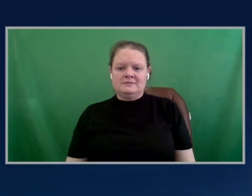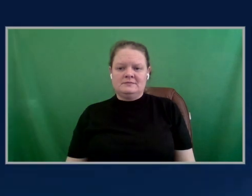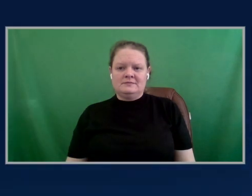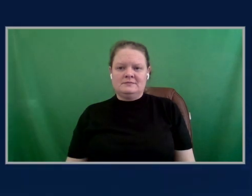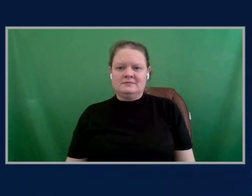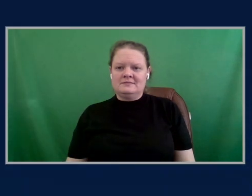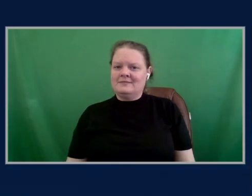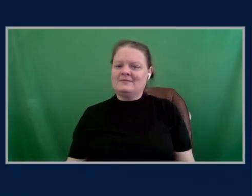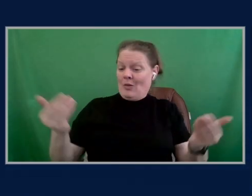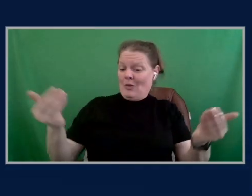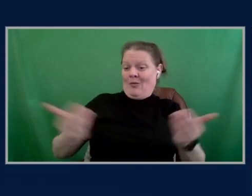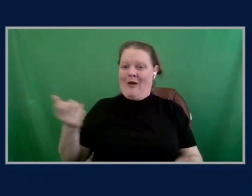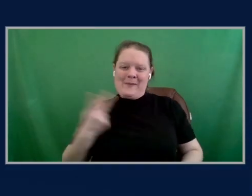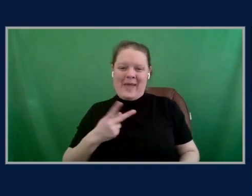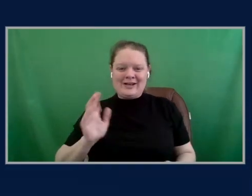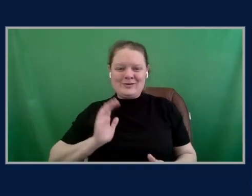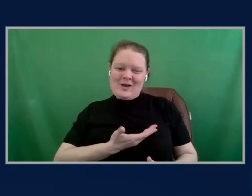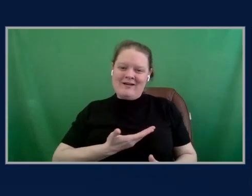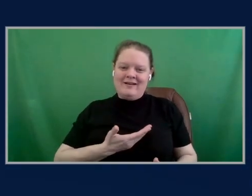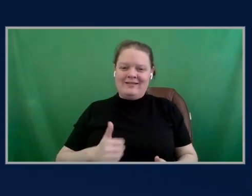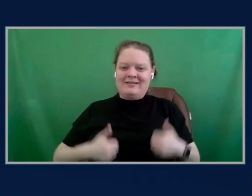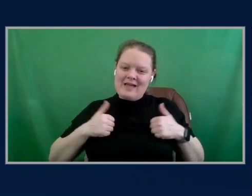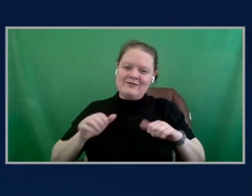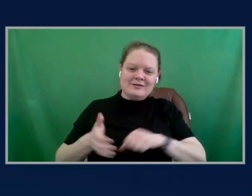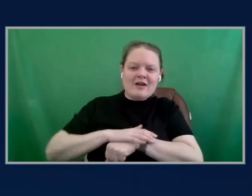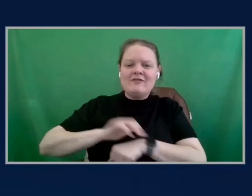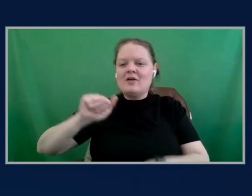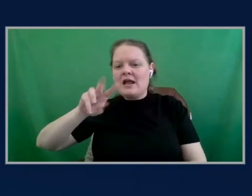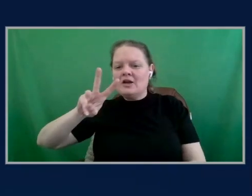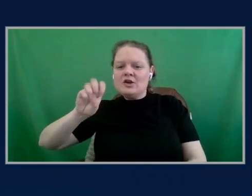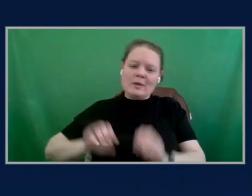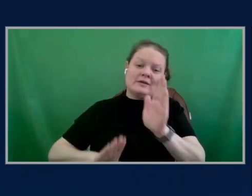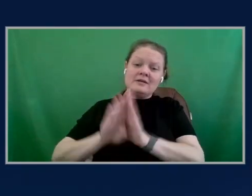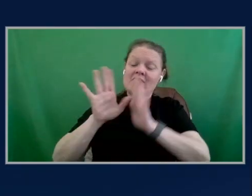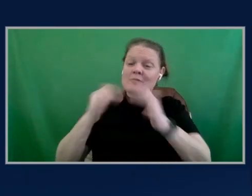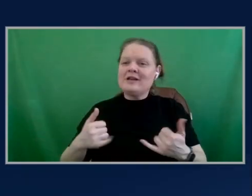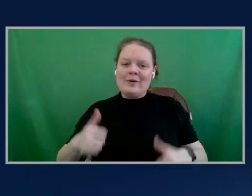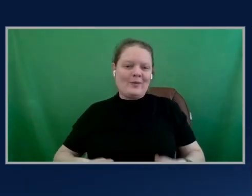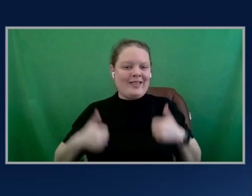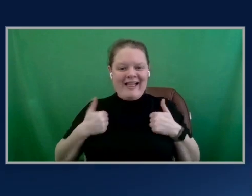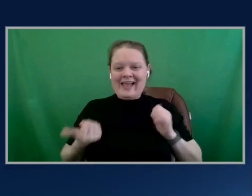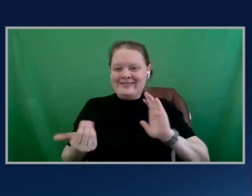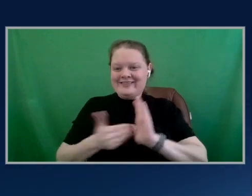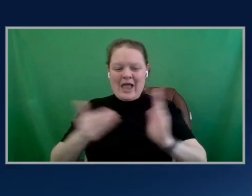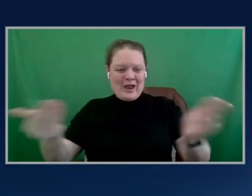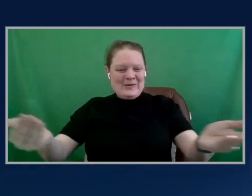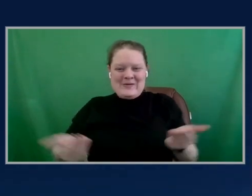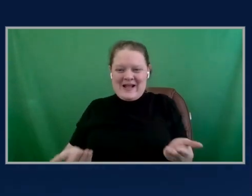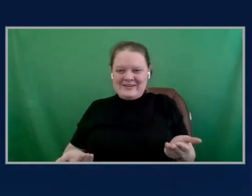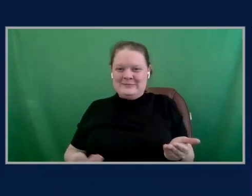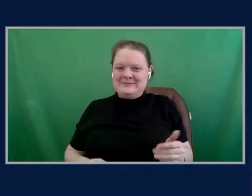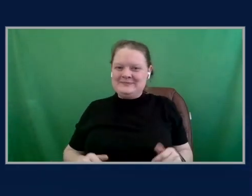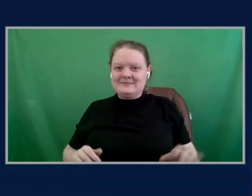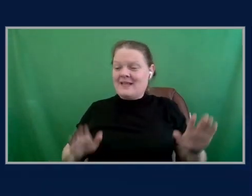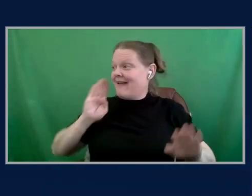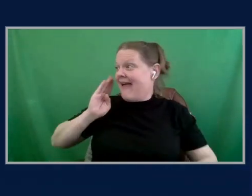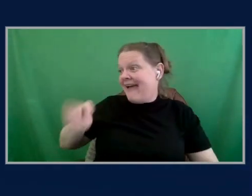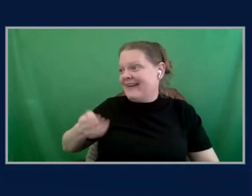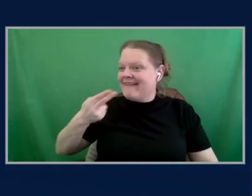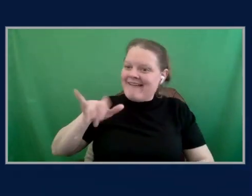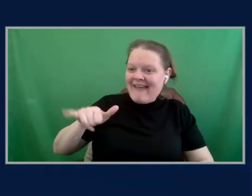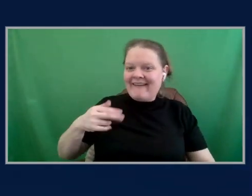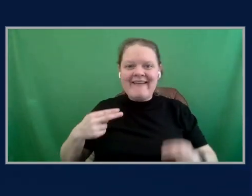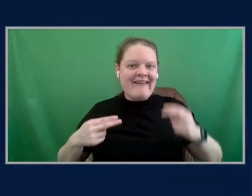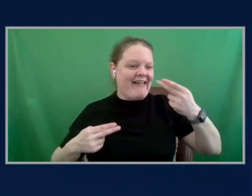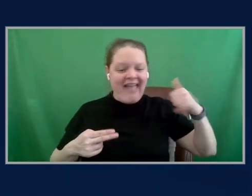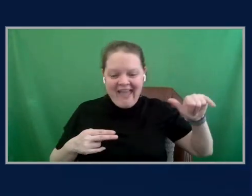Welcome back to our live coverage of AWS Developer Day. We're live again. Welcome. Hey. Who